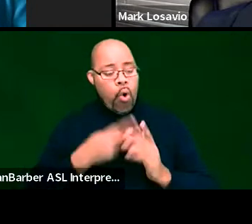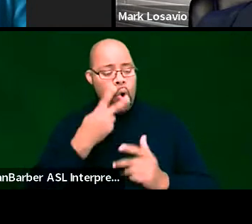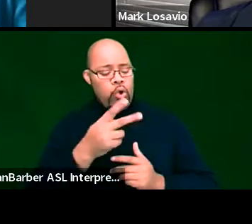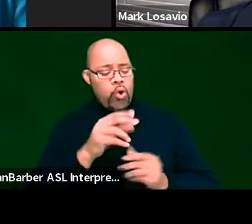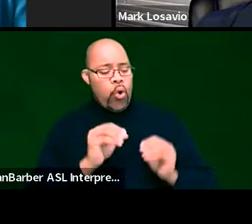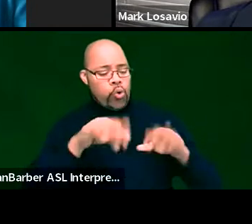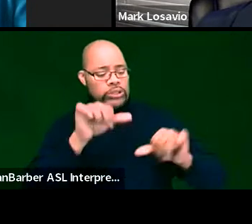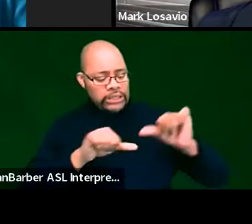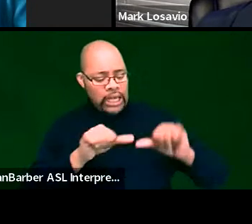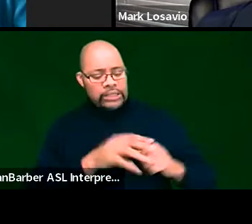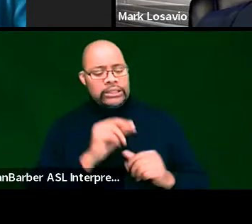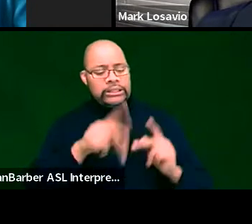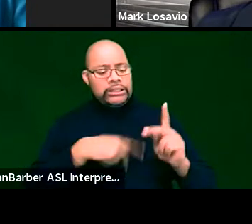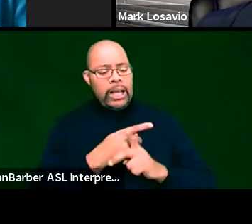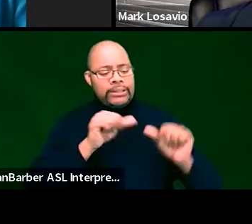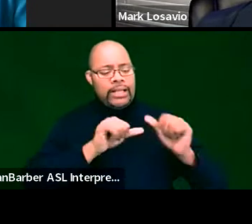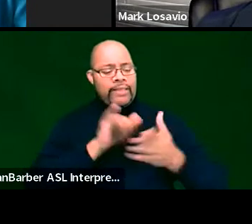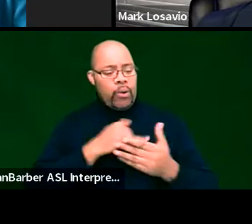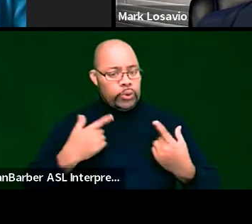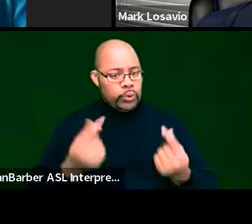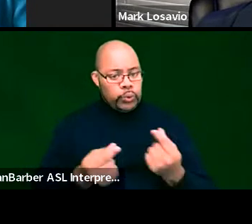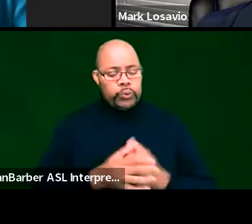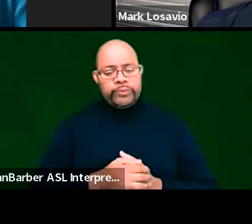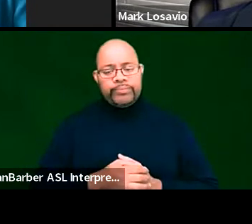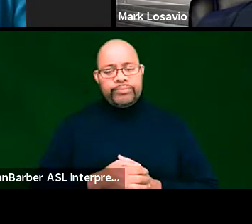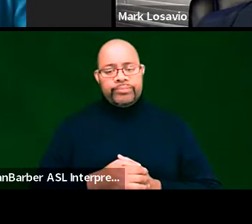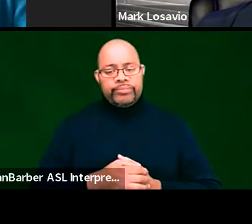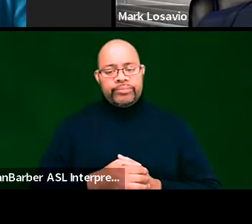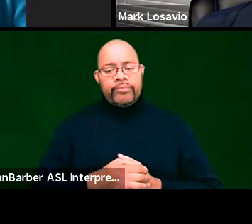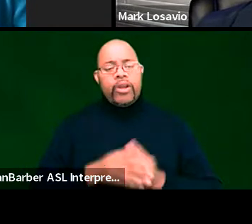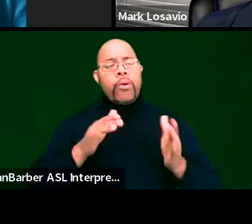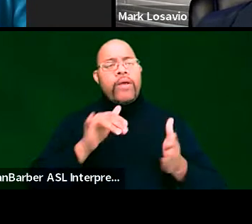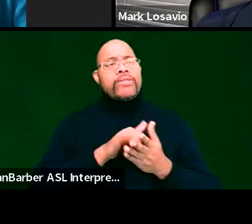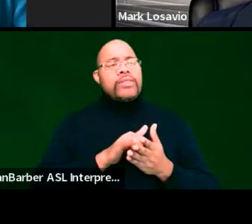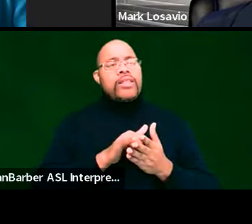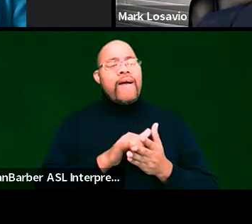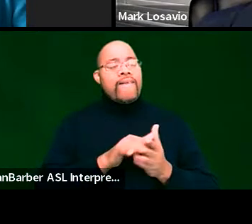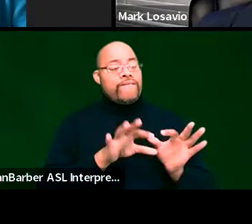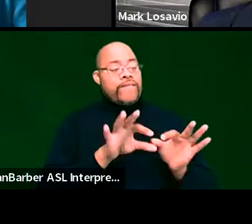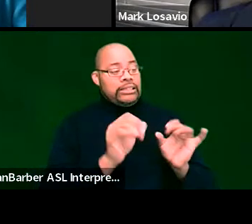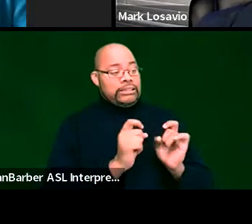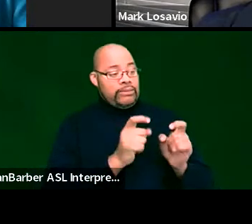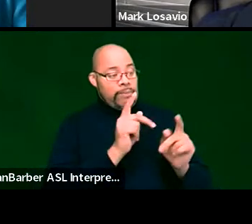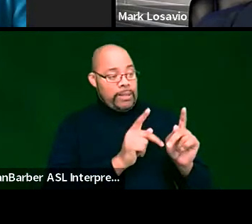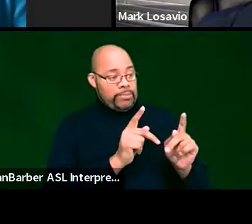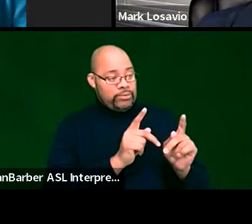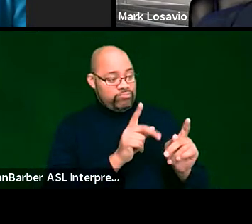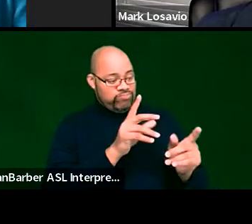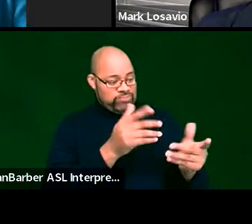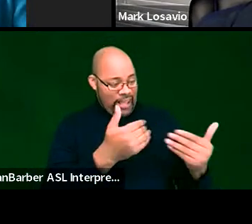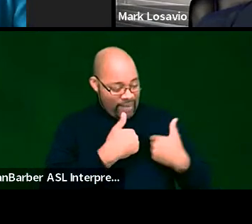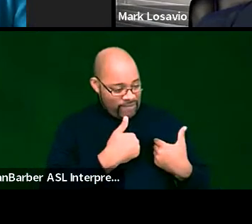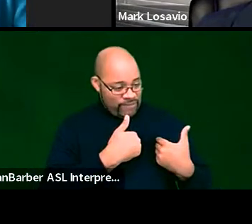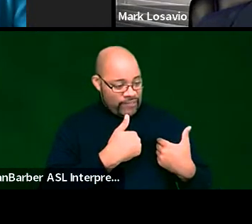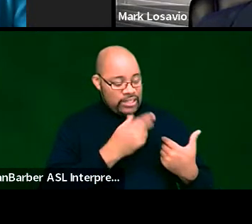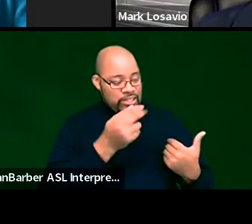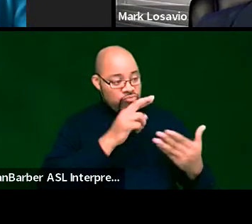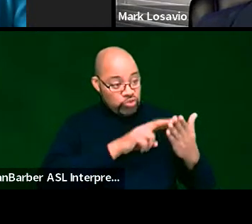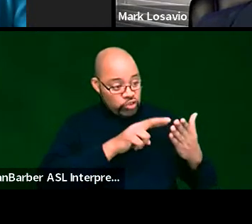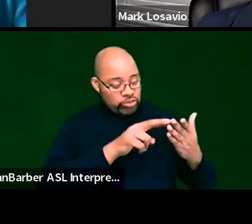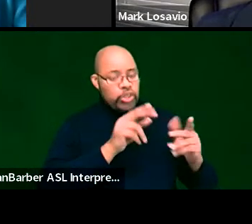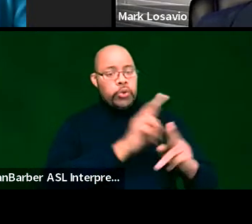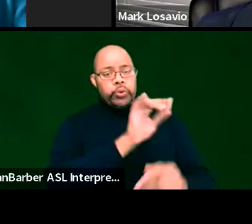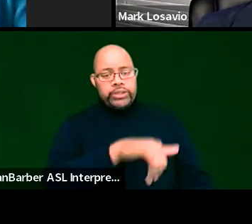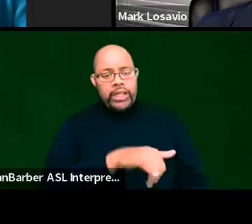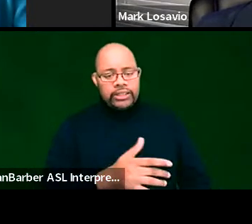ocean science and the type of science that we do in a way that those findings get into people's hands and they put them to use. And